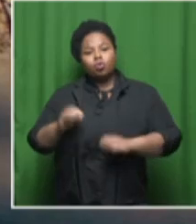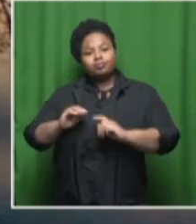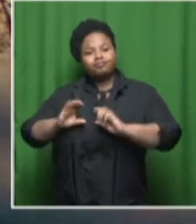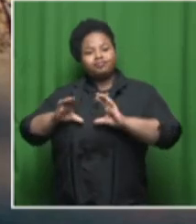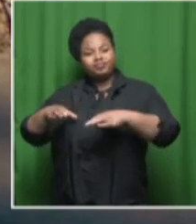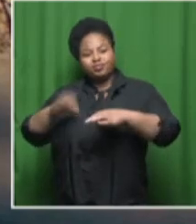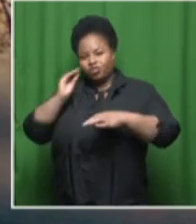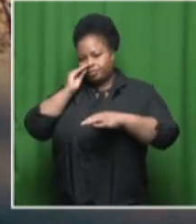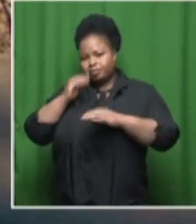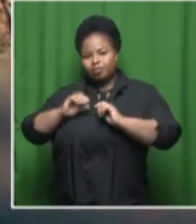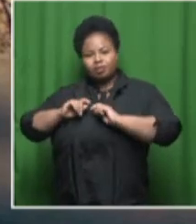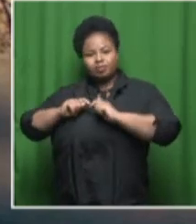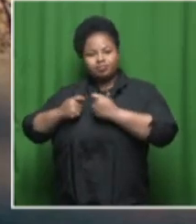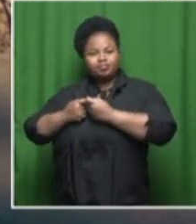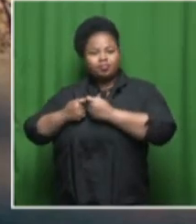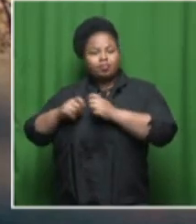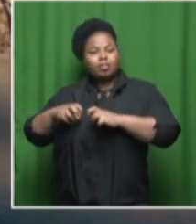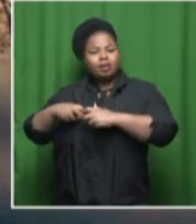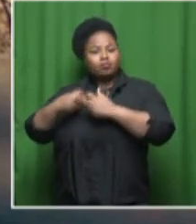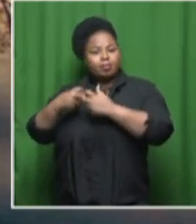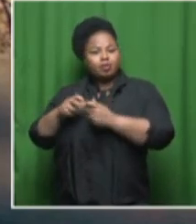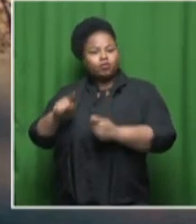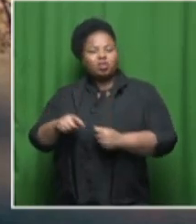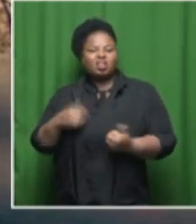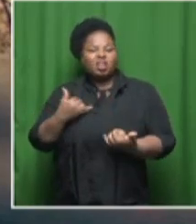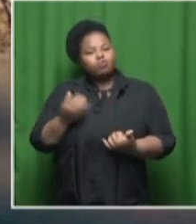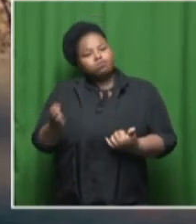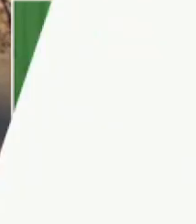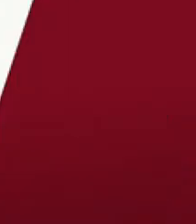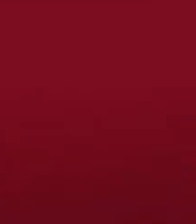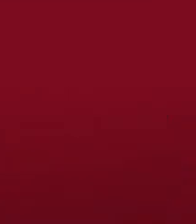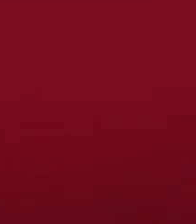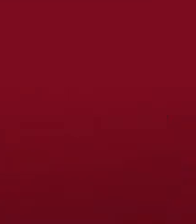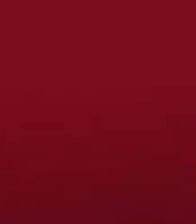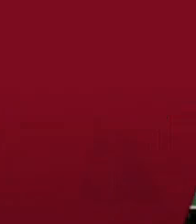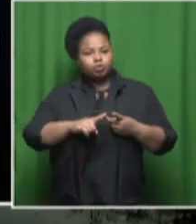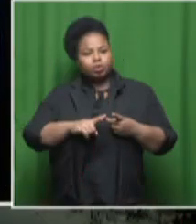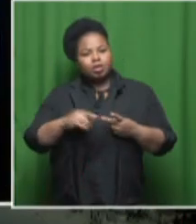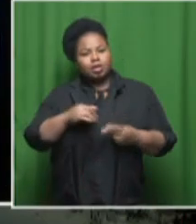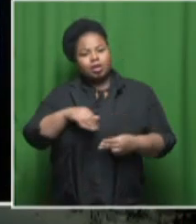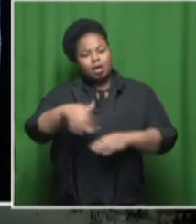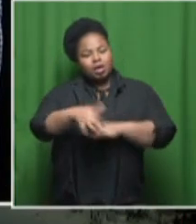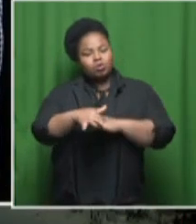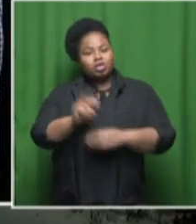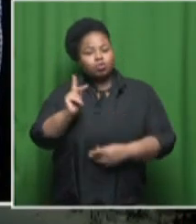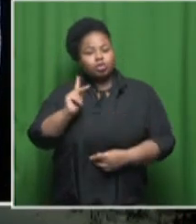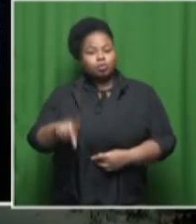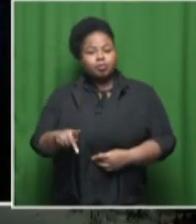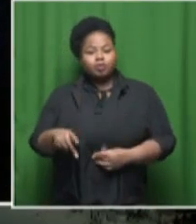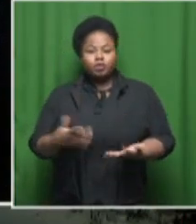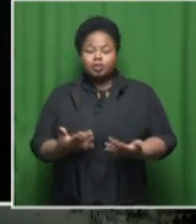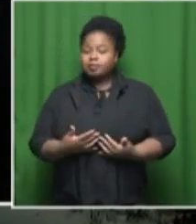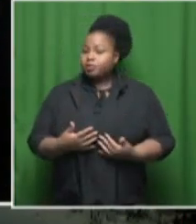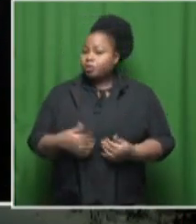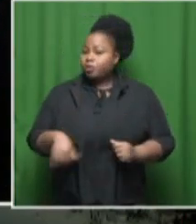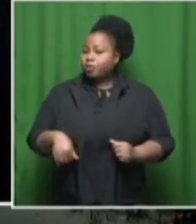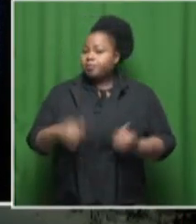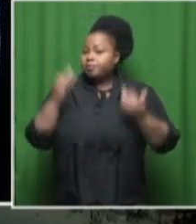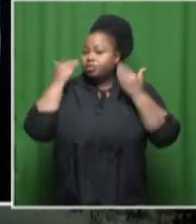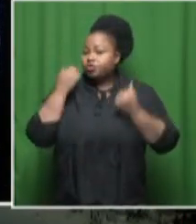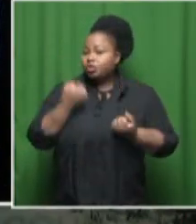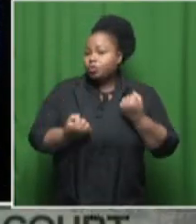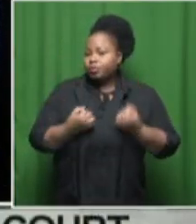And we cross now to our SABC reporter Hasina Gori, who joins us from outside the Krugersdorp Magistrate's Court. Hasina, good